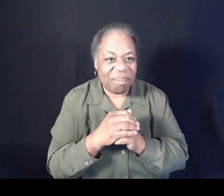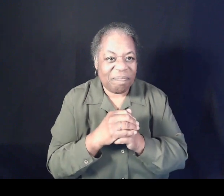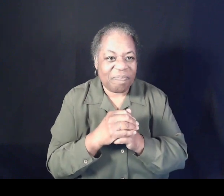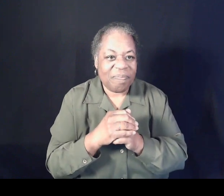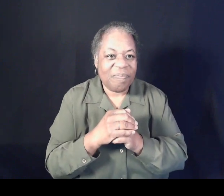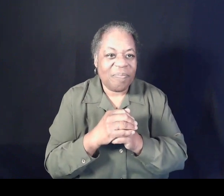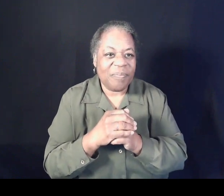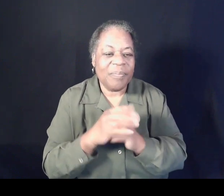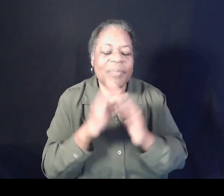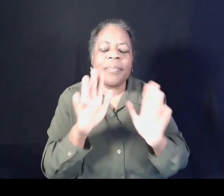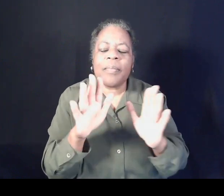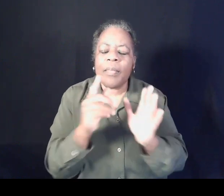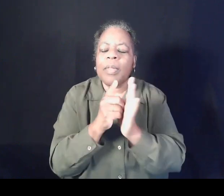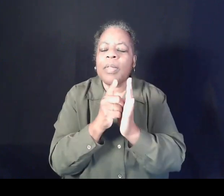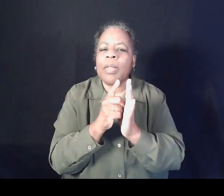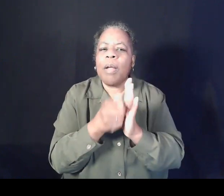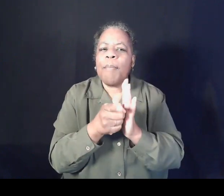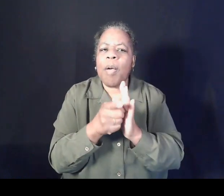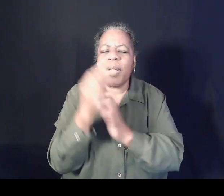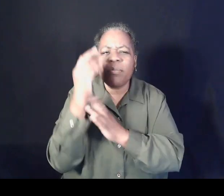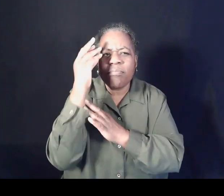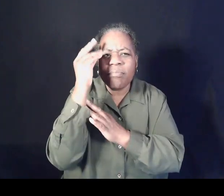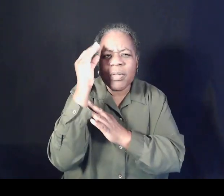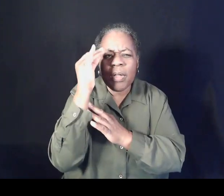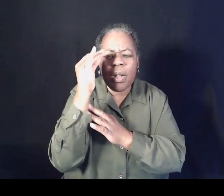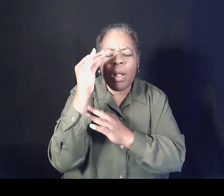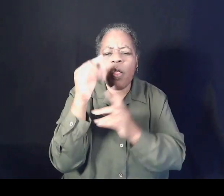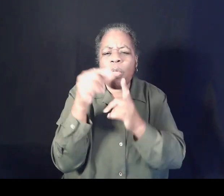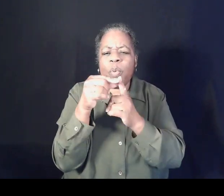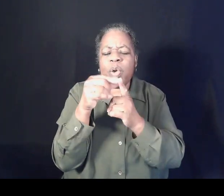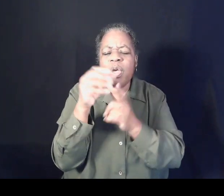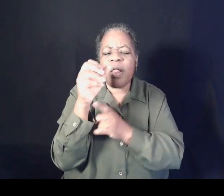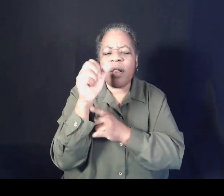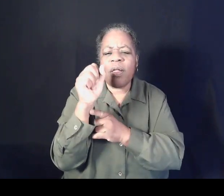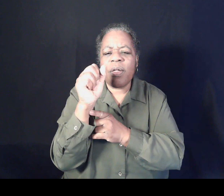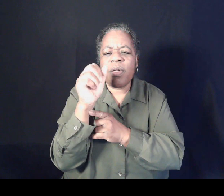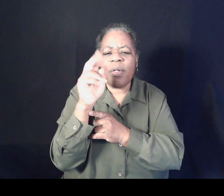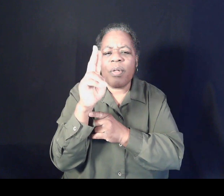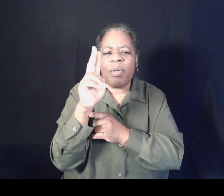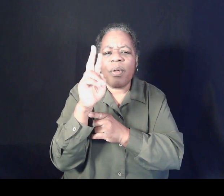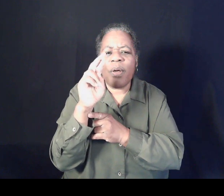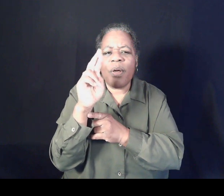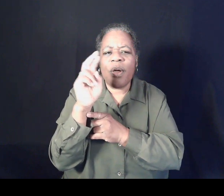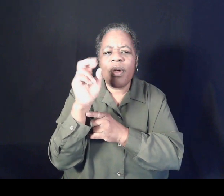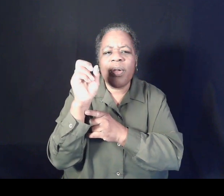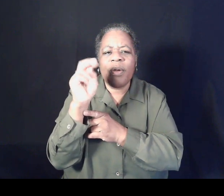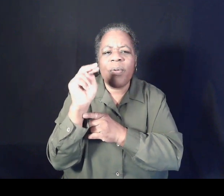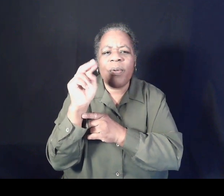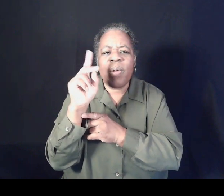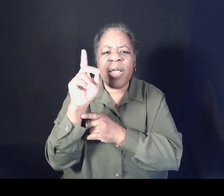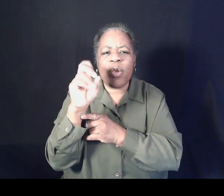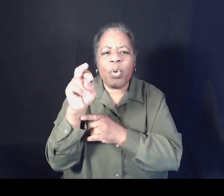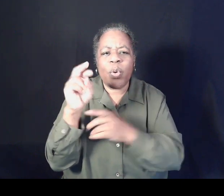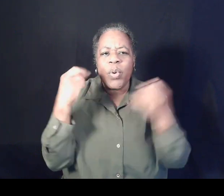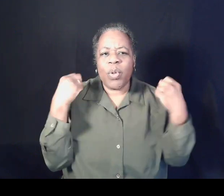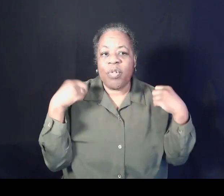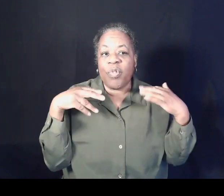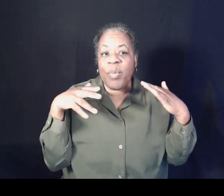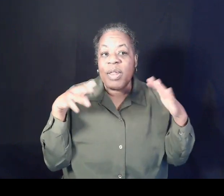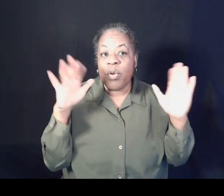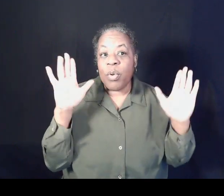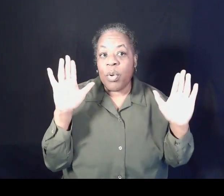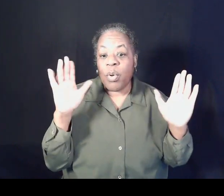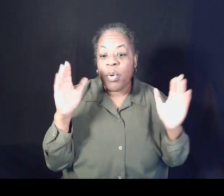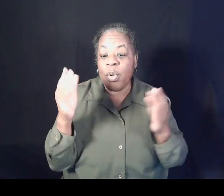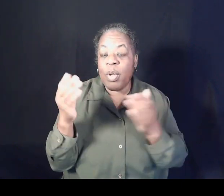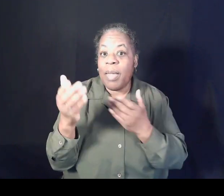I want us to take a moment and consider the word surrender at this point. Maybe you've already been convinced to